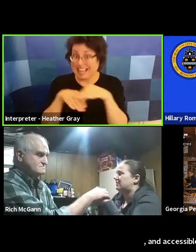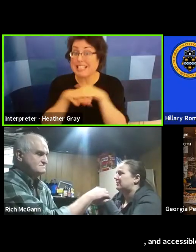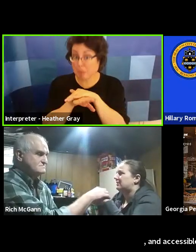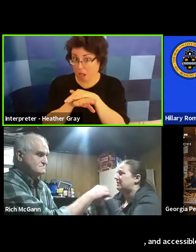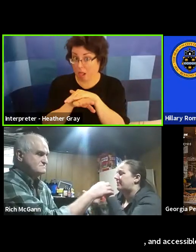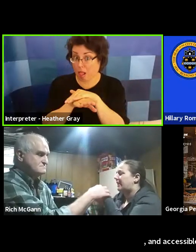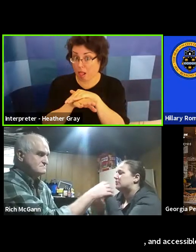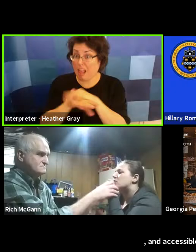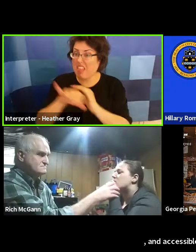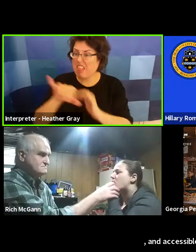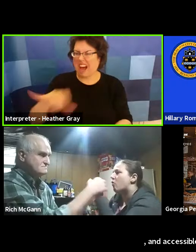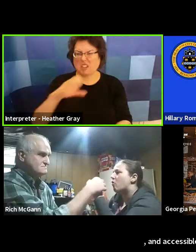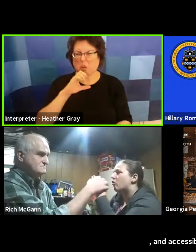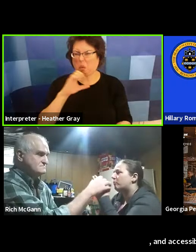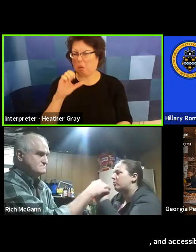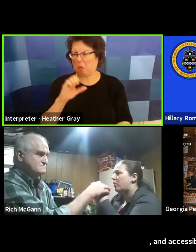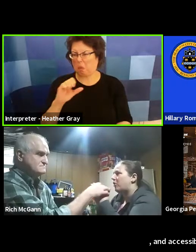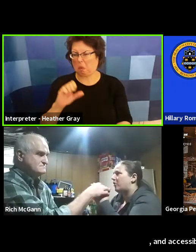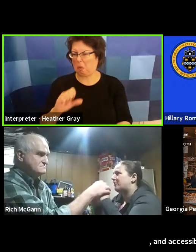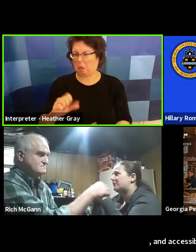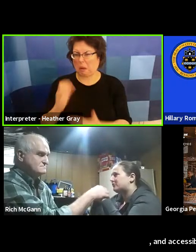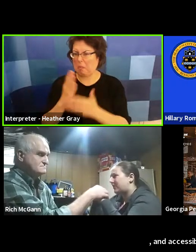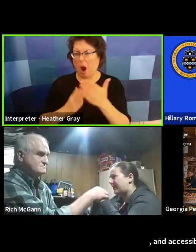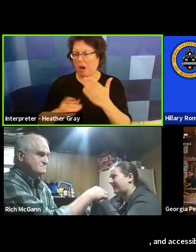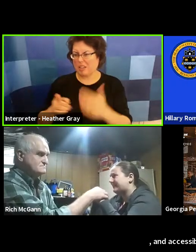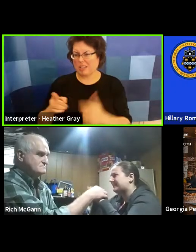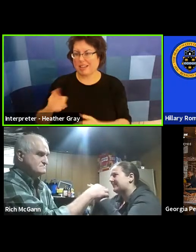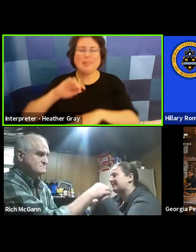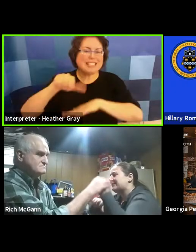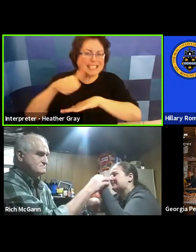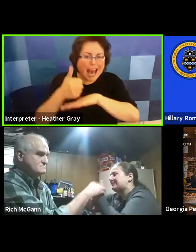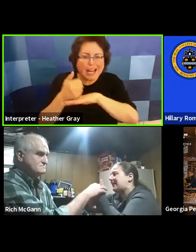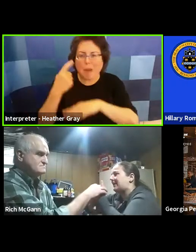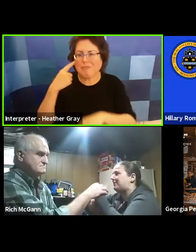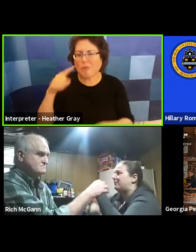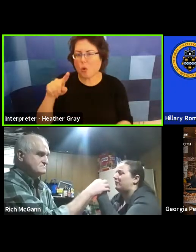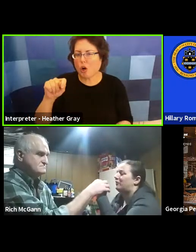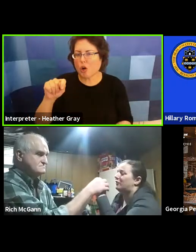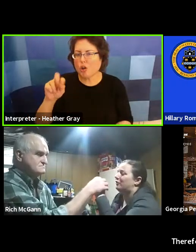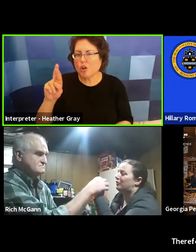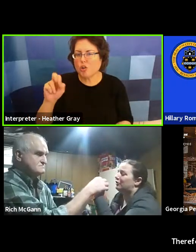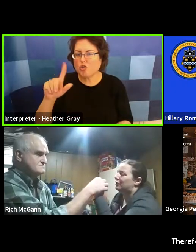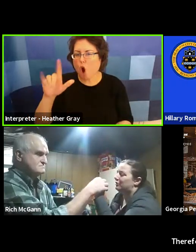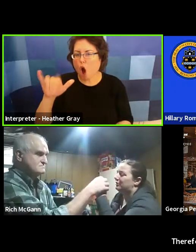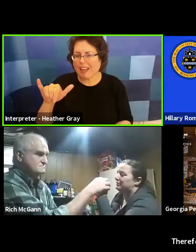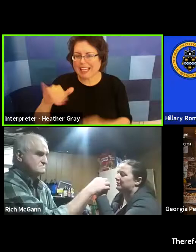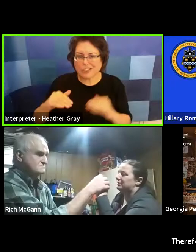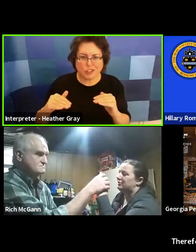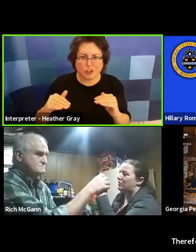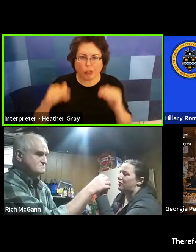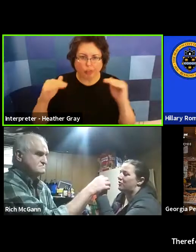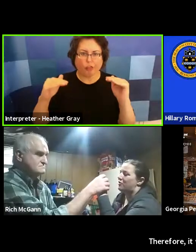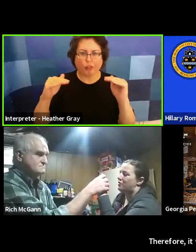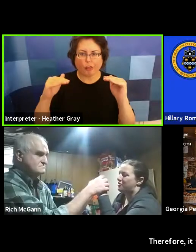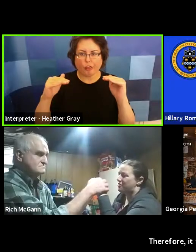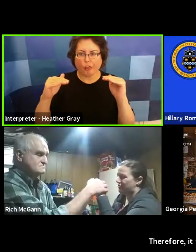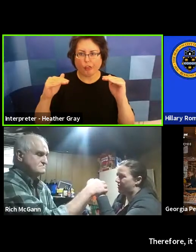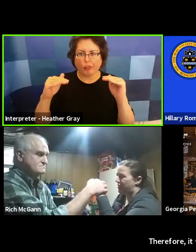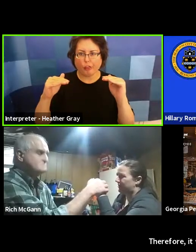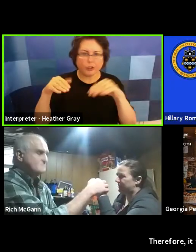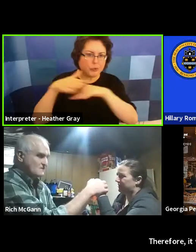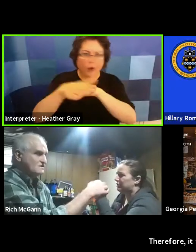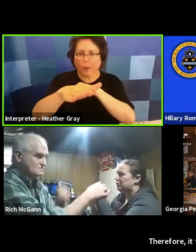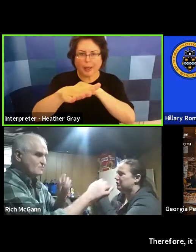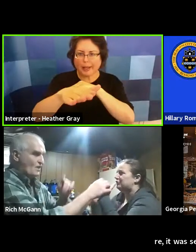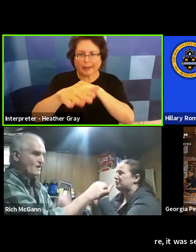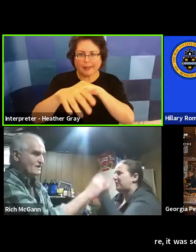system. Therefore, it was set up for the trolleys, meaning it's just curb height, and to enter